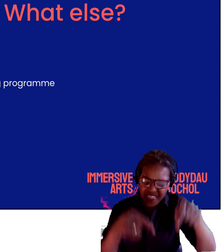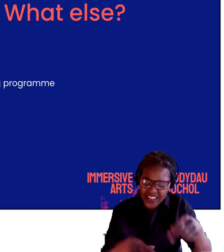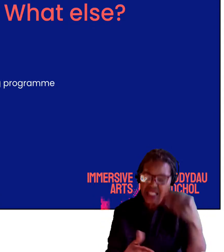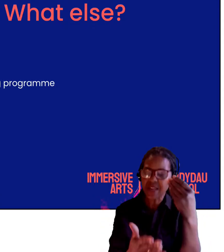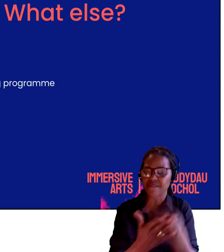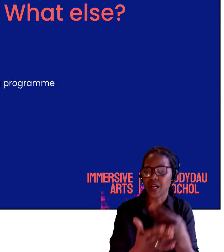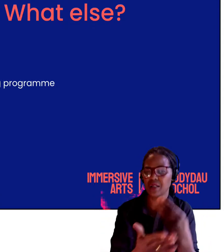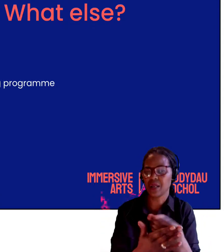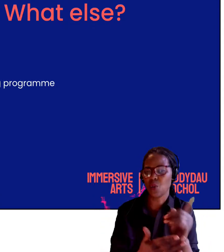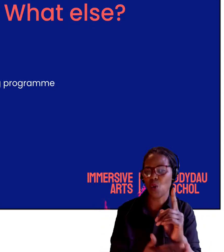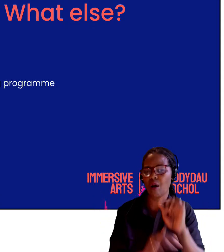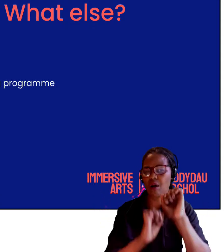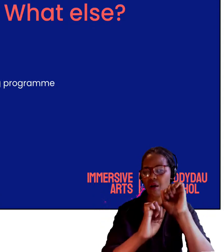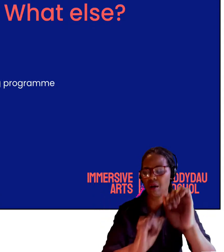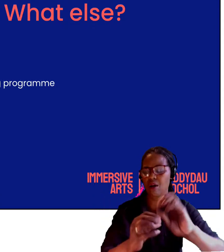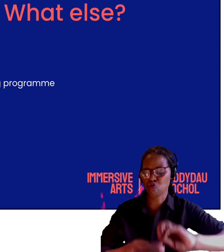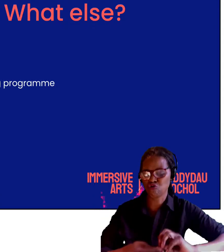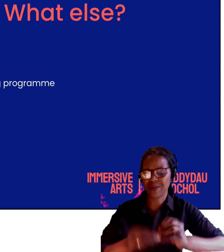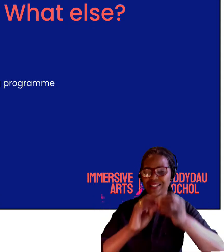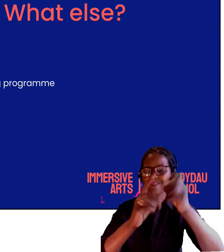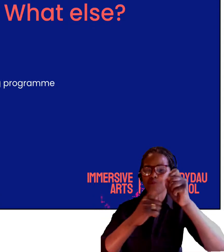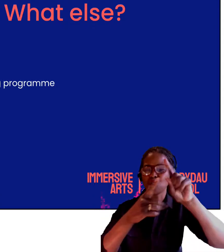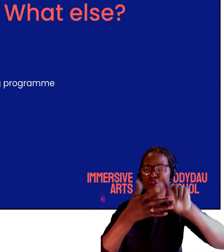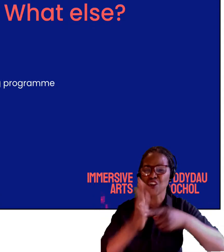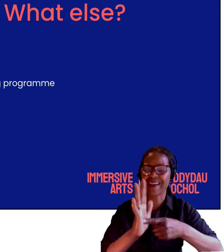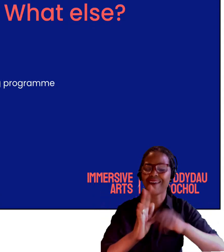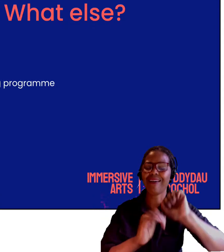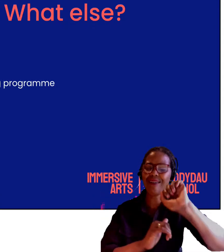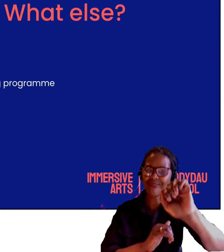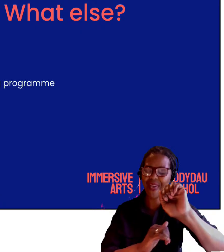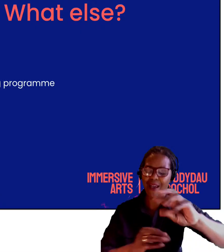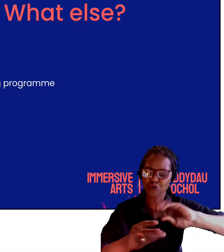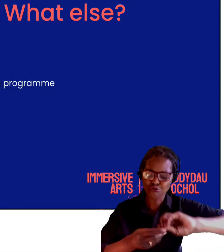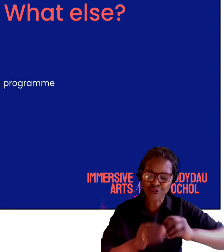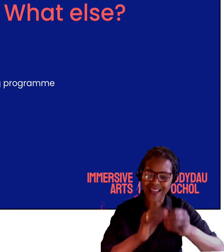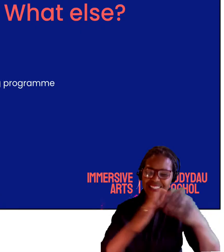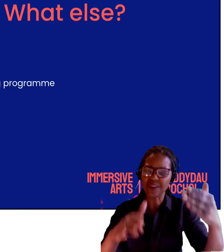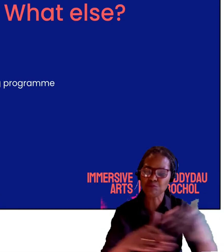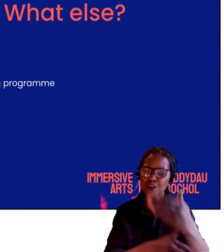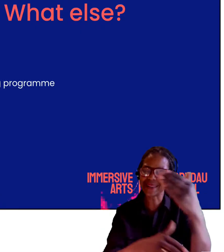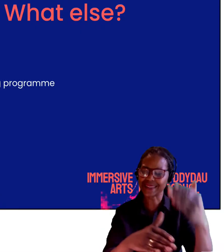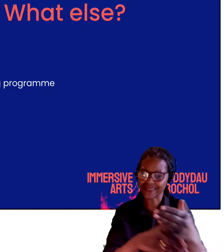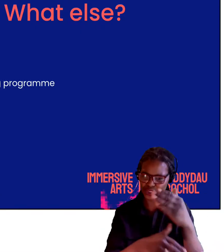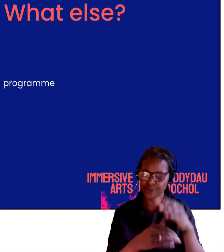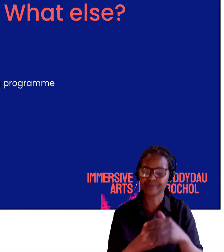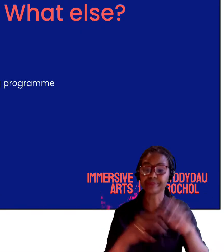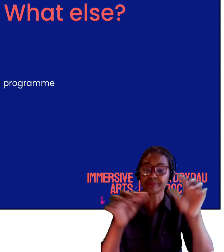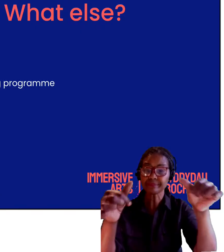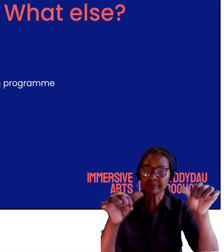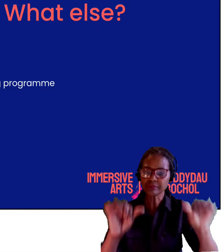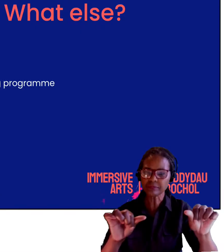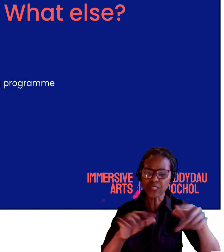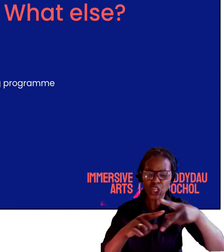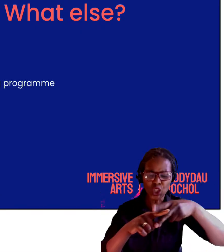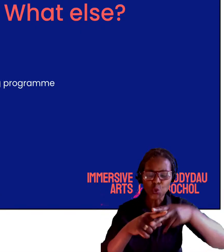of their creative projects and their creative practice. Tools development. proposals that were to build a specific tool or